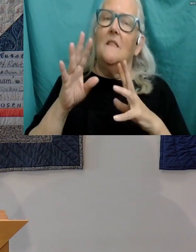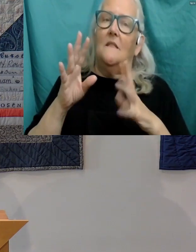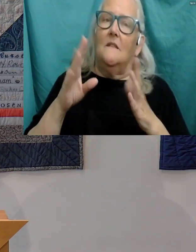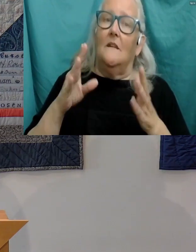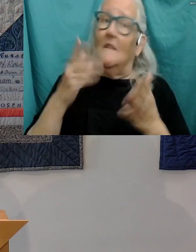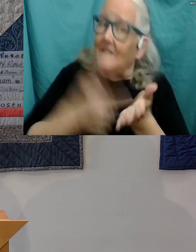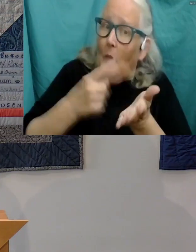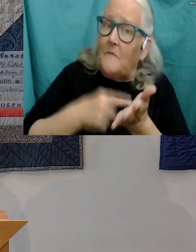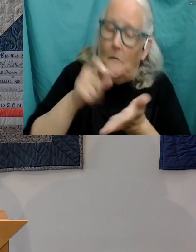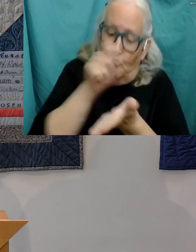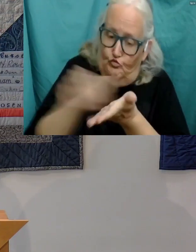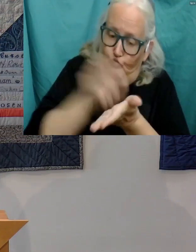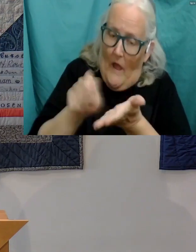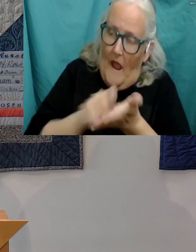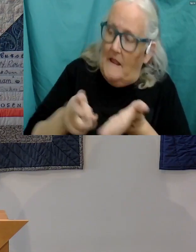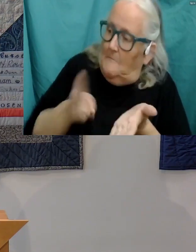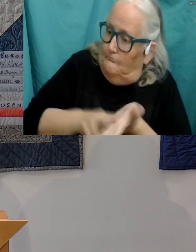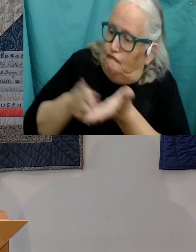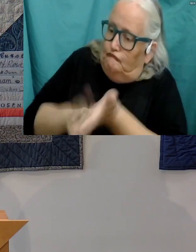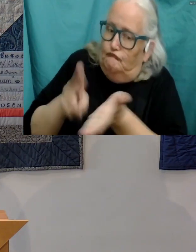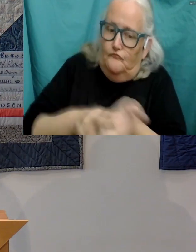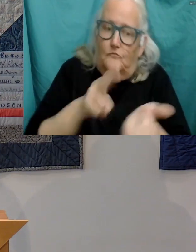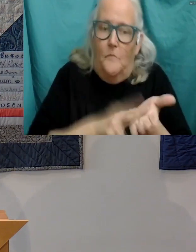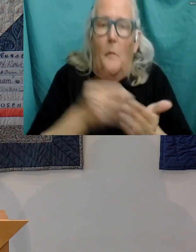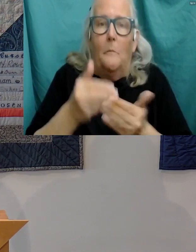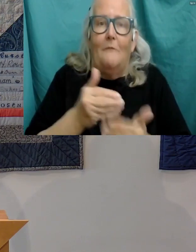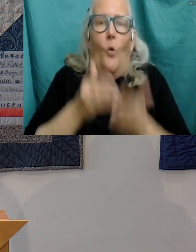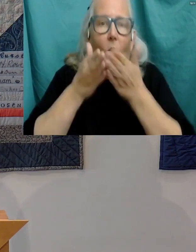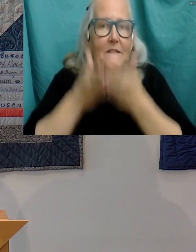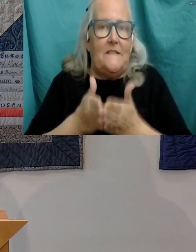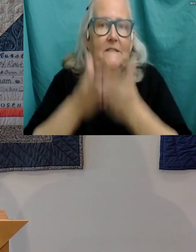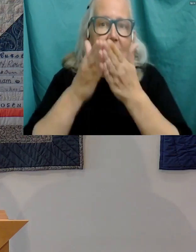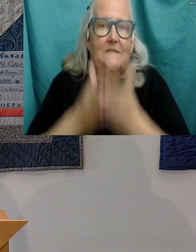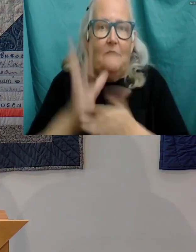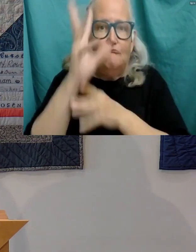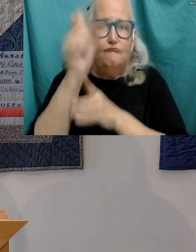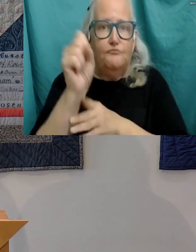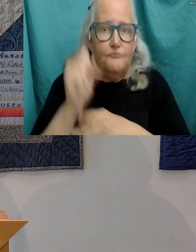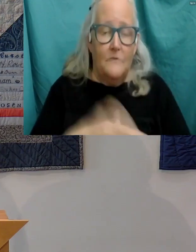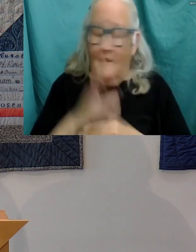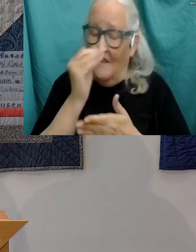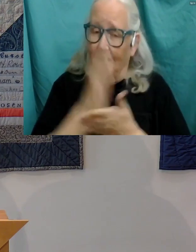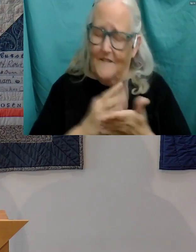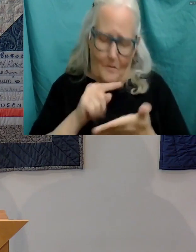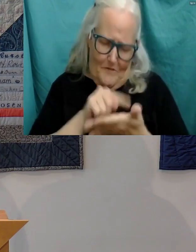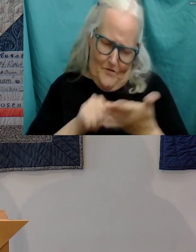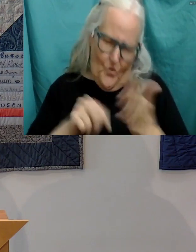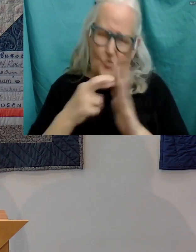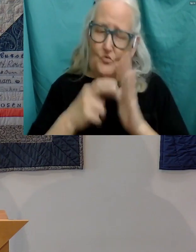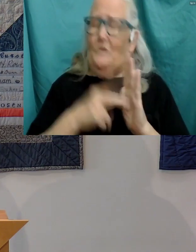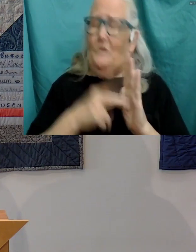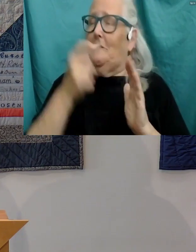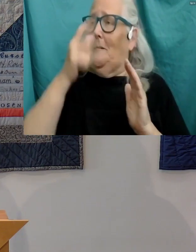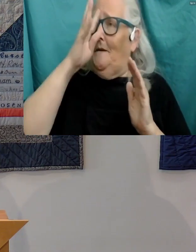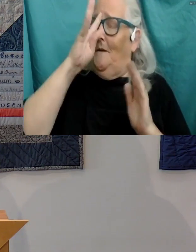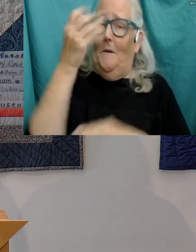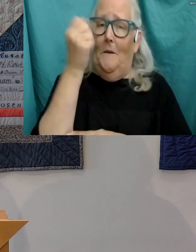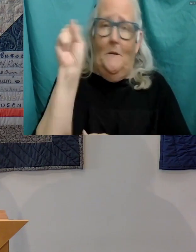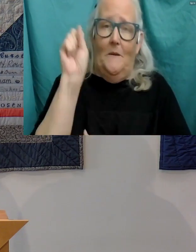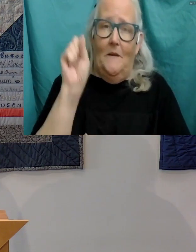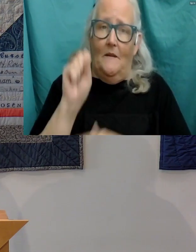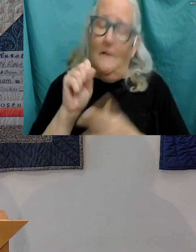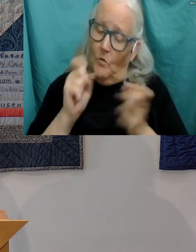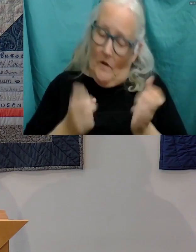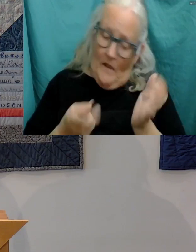embark together on a journey. And some of them were pretty radical in terms of not just making contracts about how treasure would be